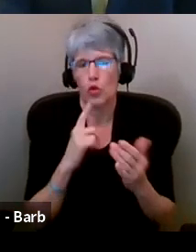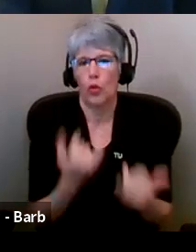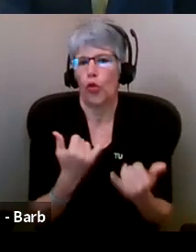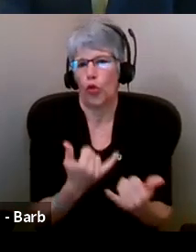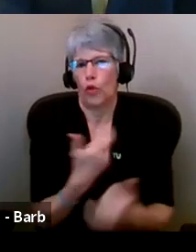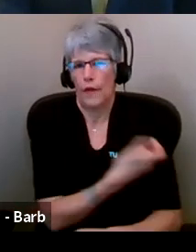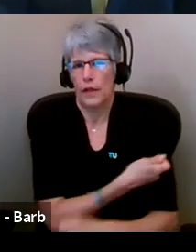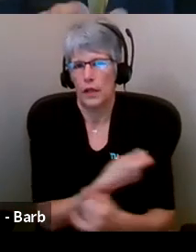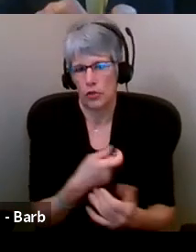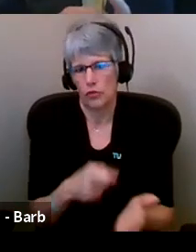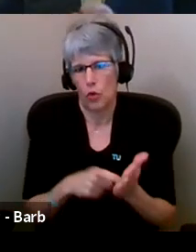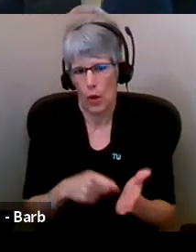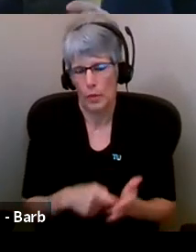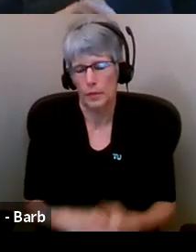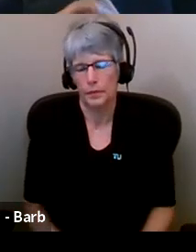vaccination requirements.